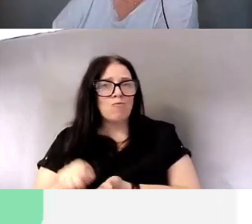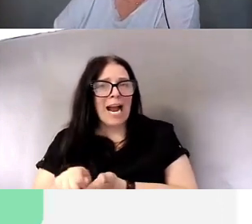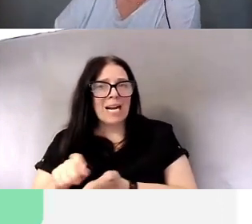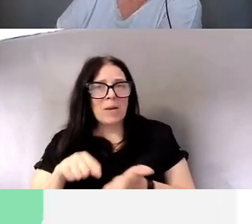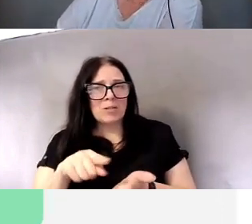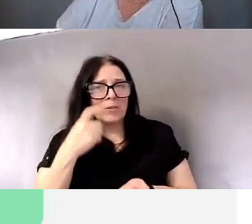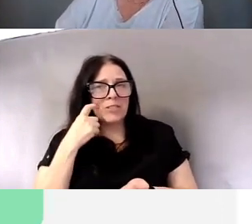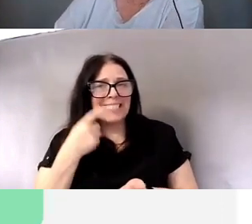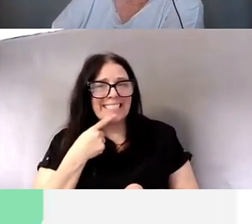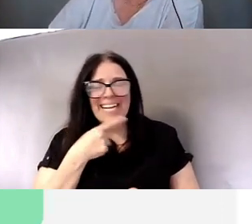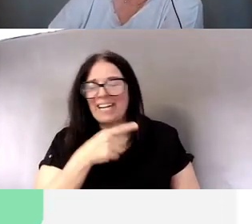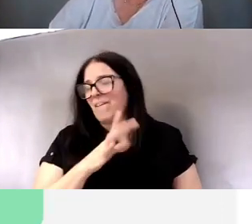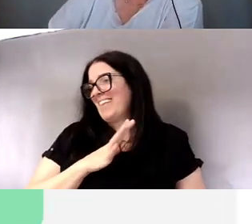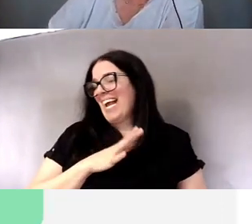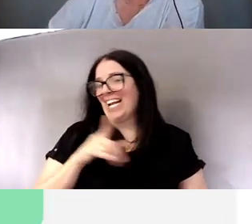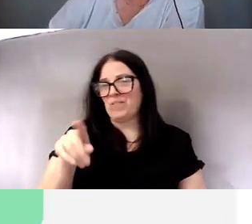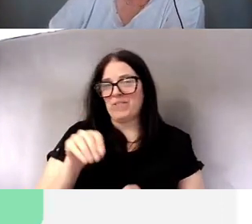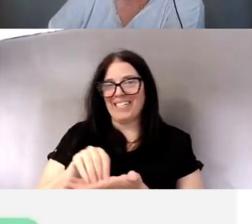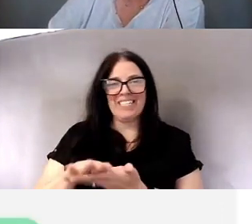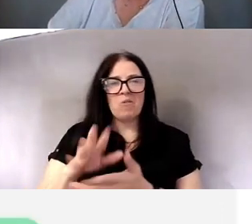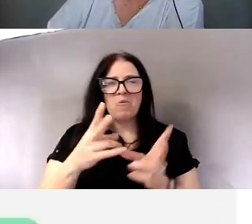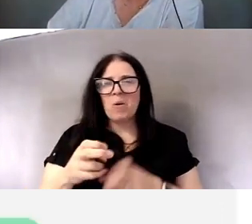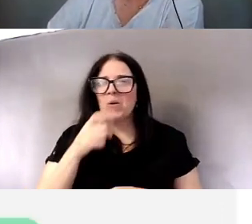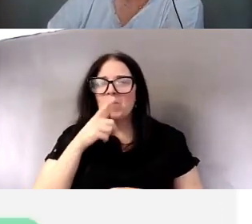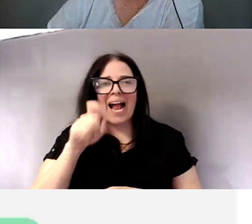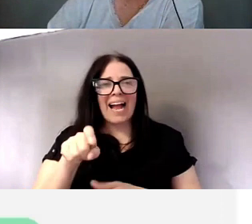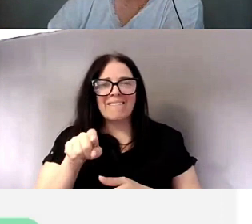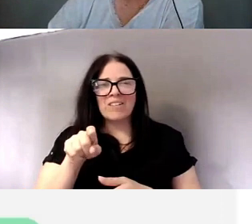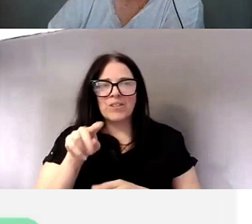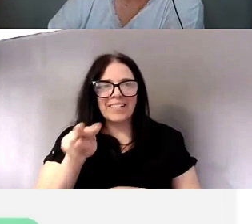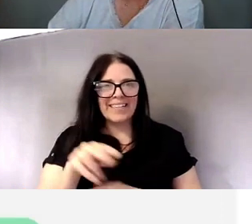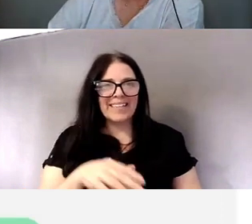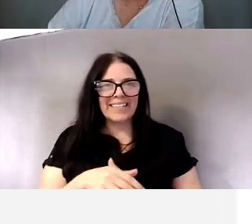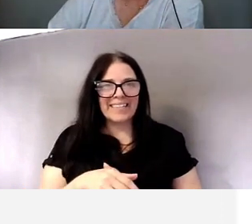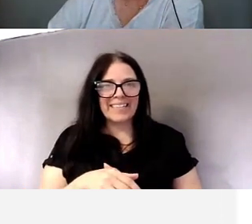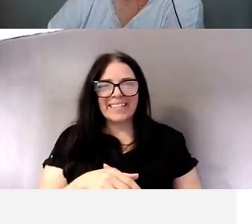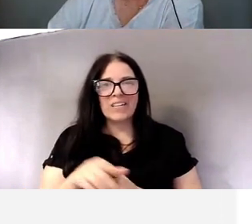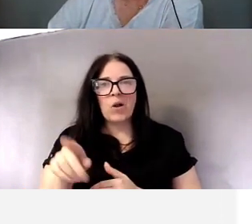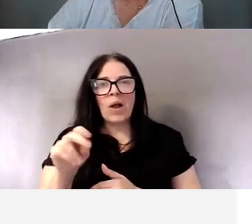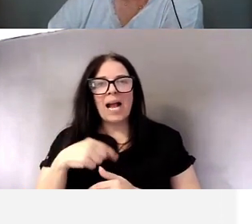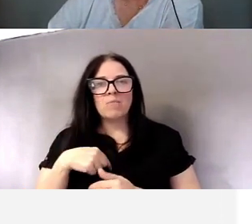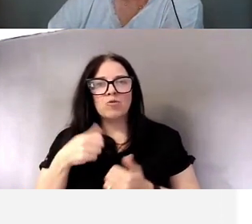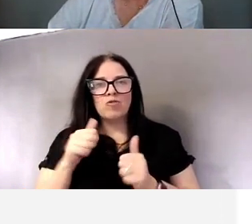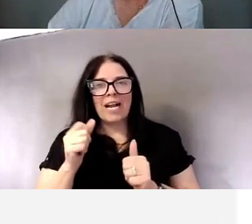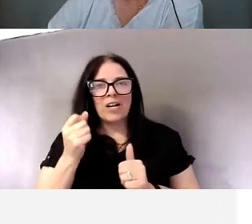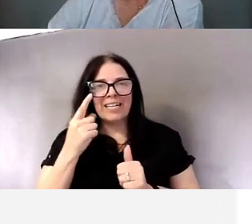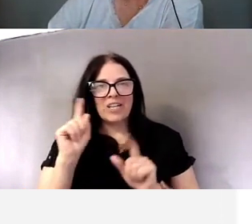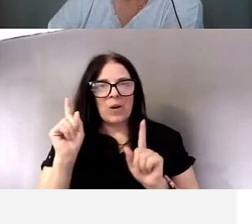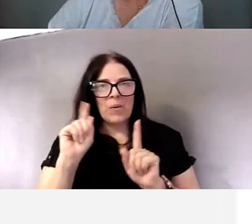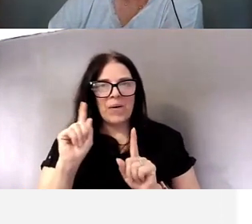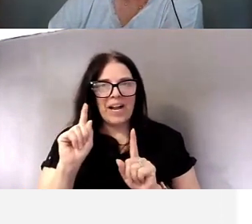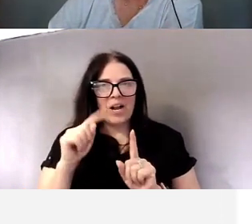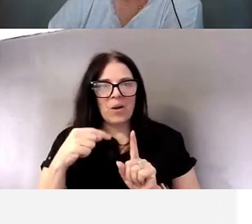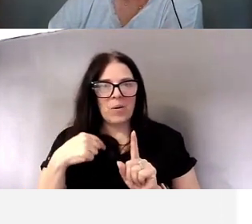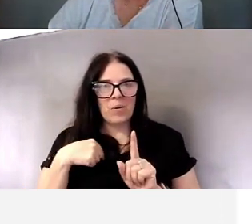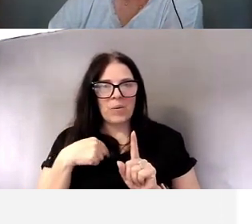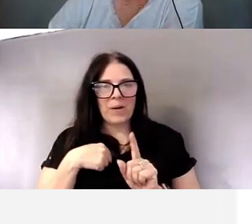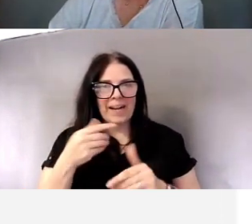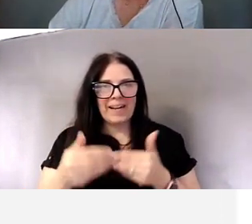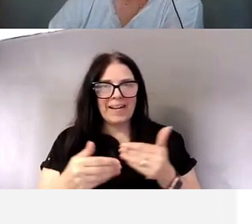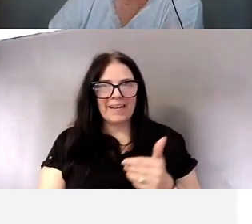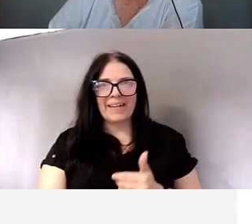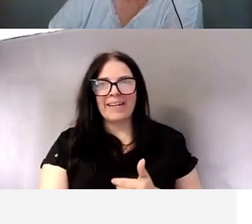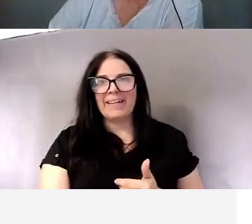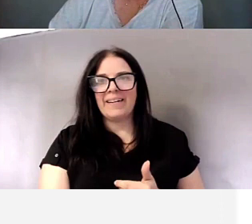people It's going to be recorded. You don't have Yeah. to. Oh no, just to understand Absolutely. where sort of as we pool